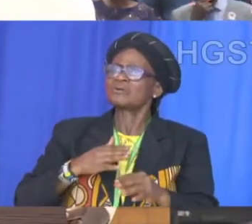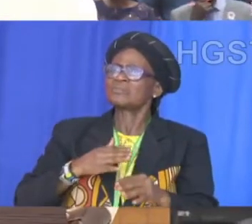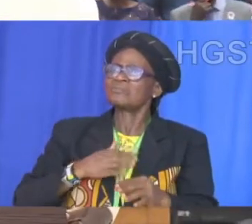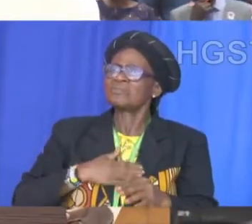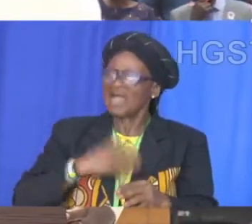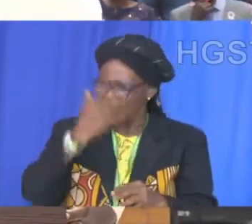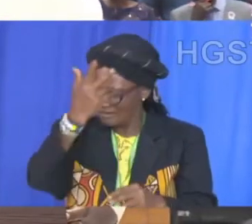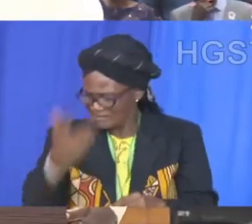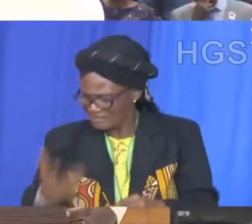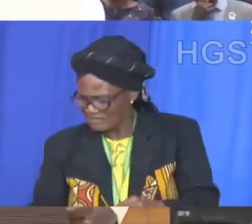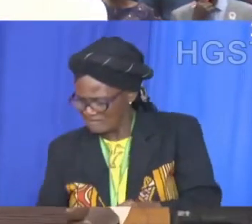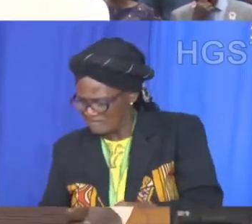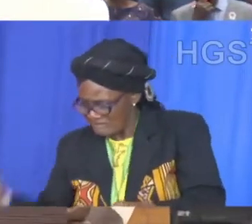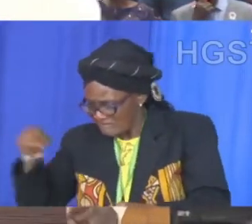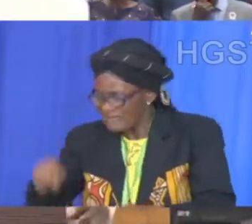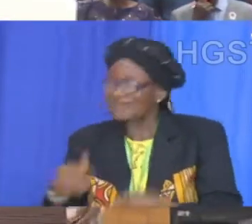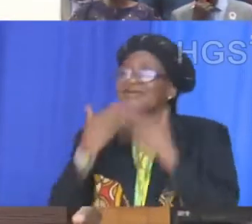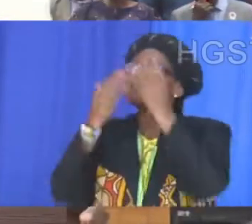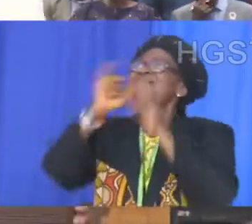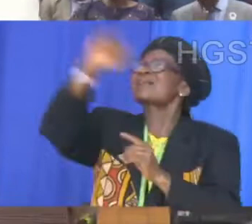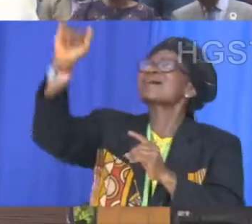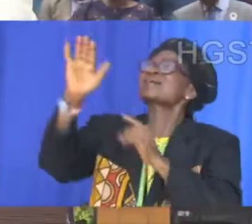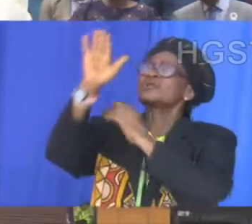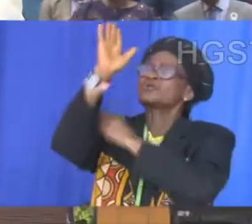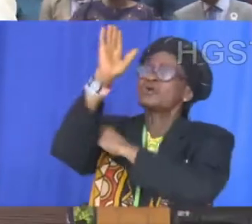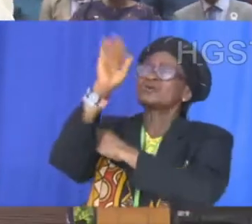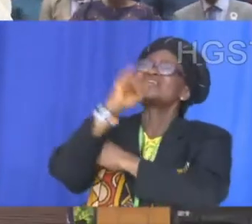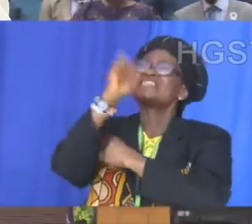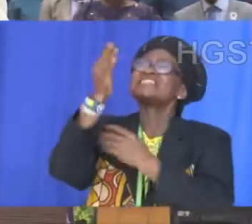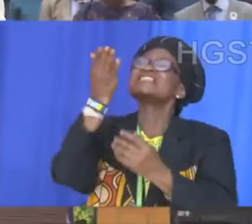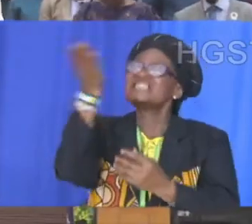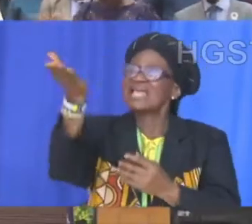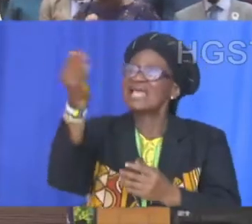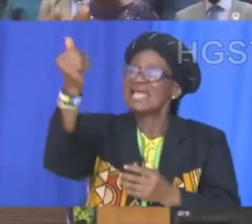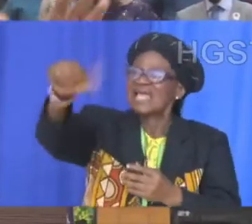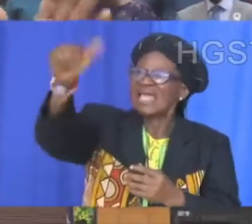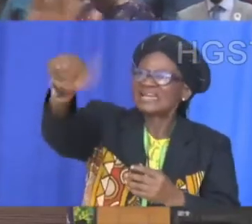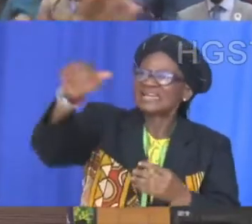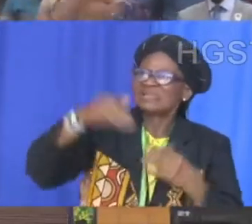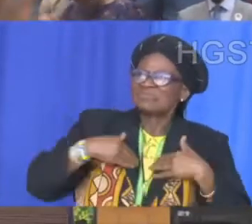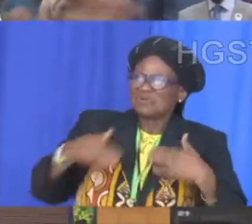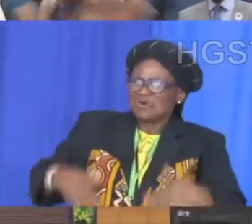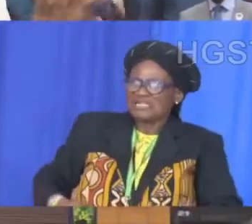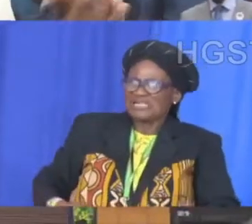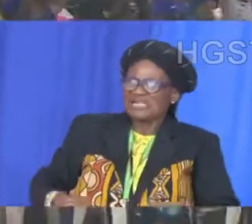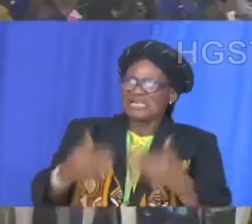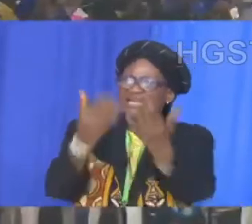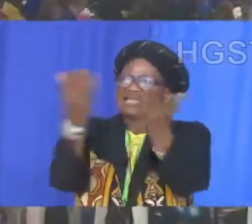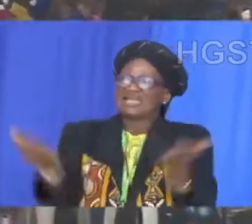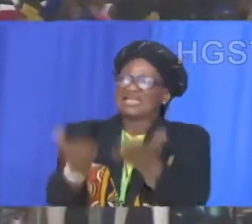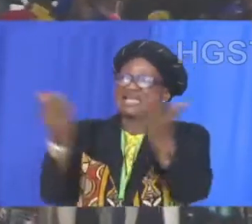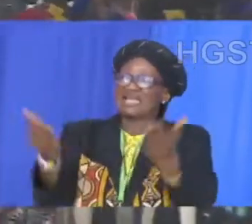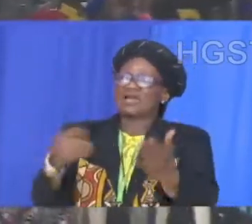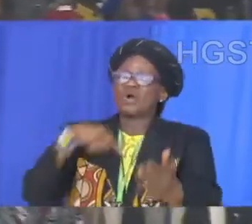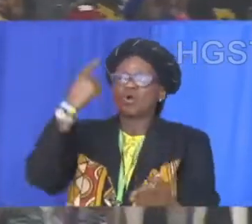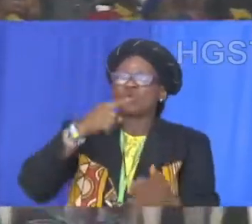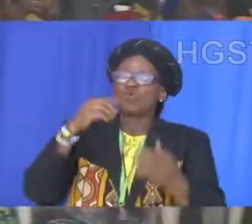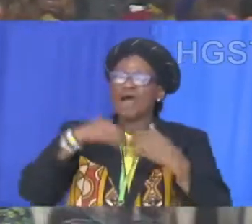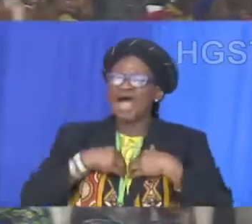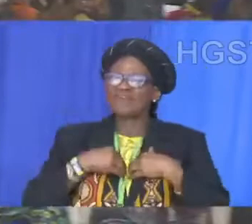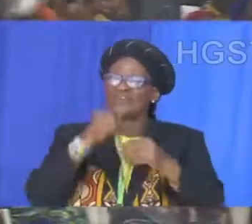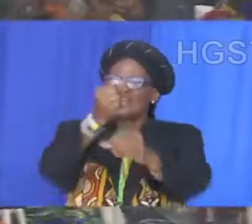God. Is anybody here who had received any miracle at all from